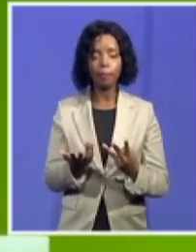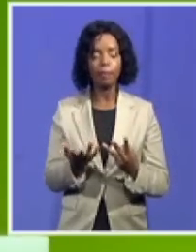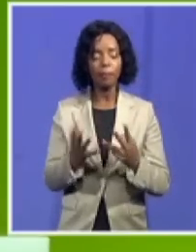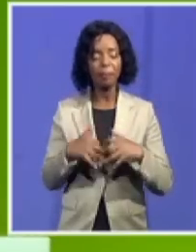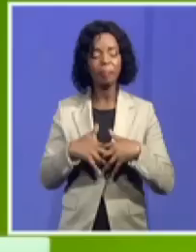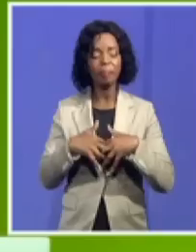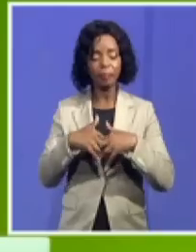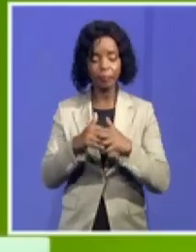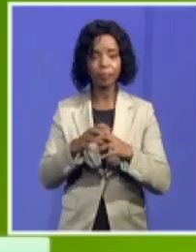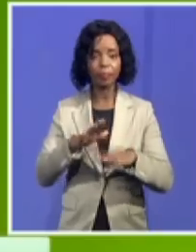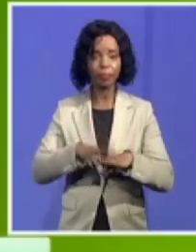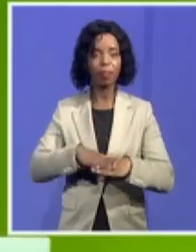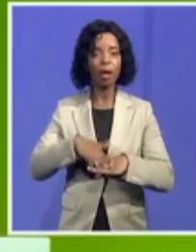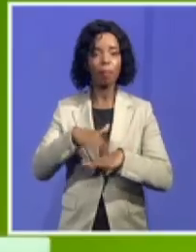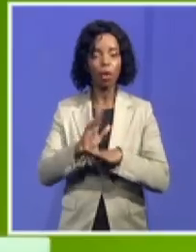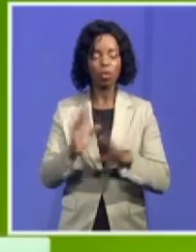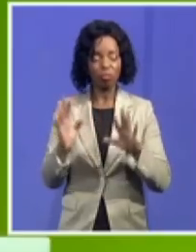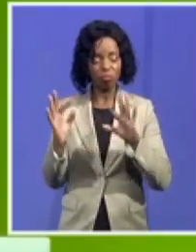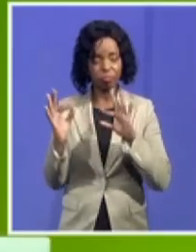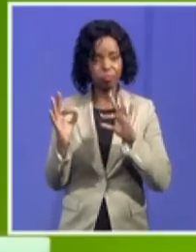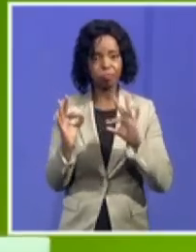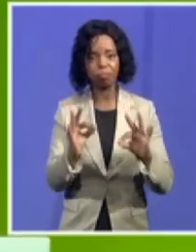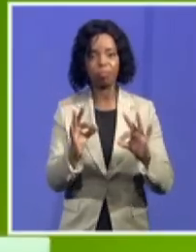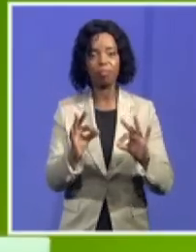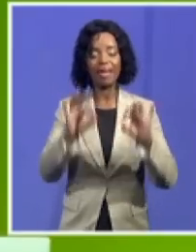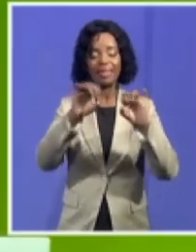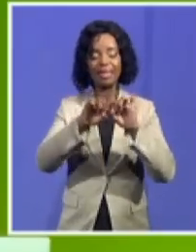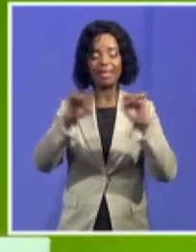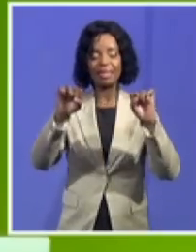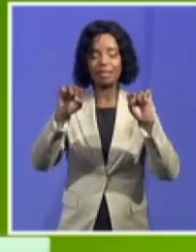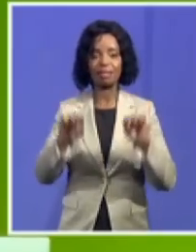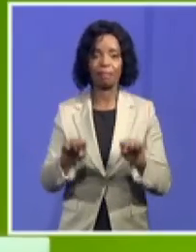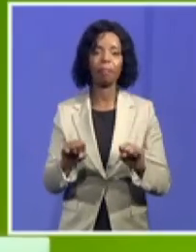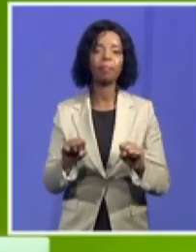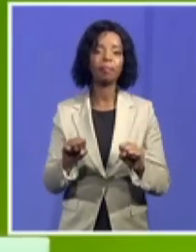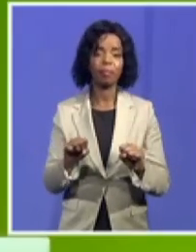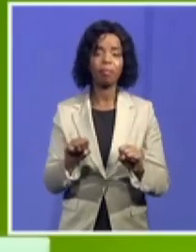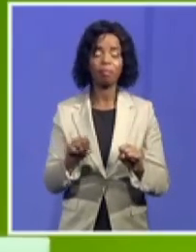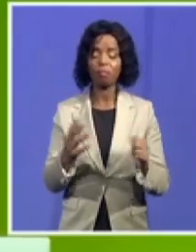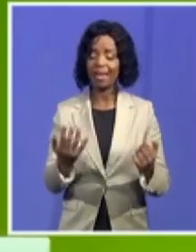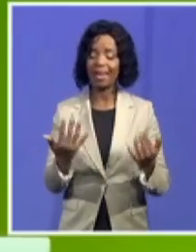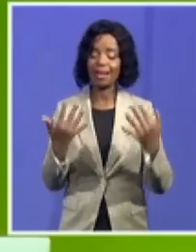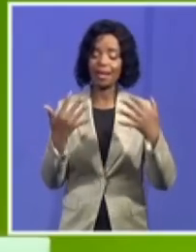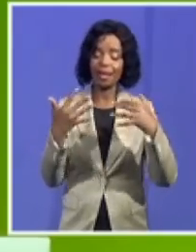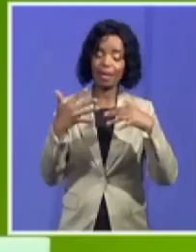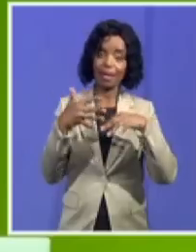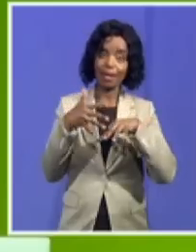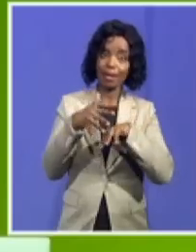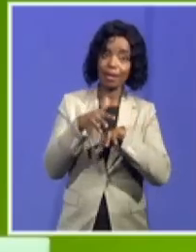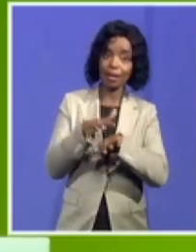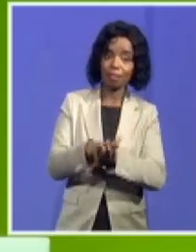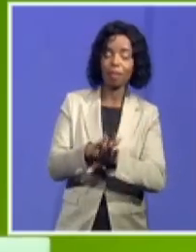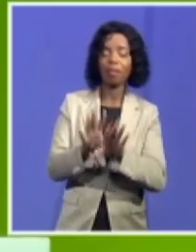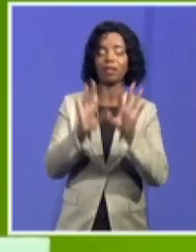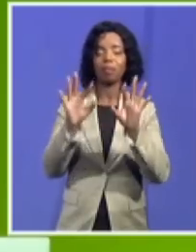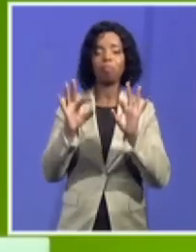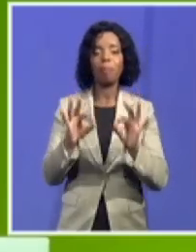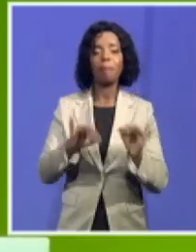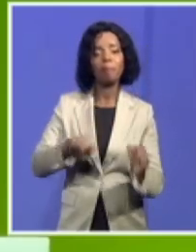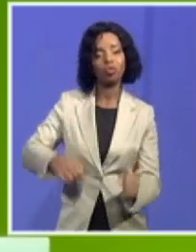more efficient cadastral system and implement an effective exploration